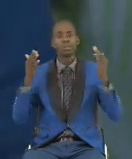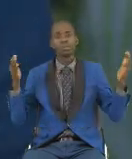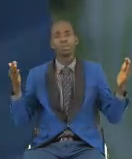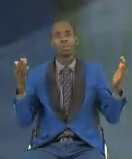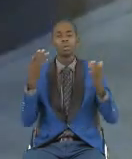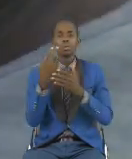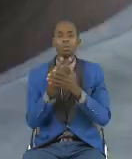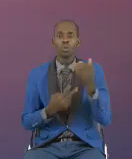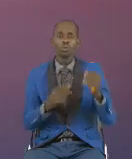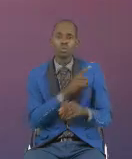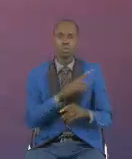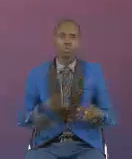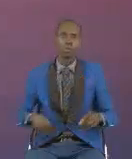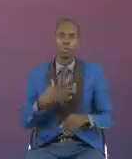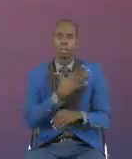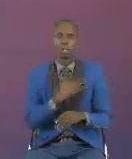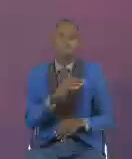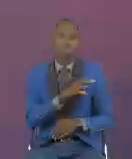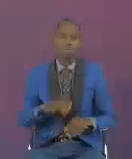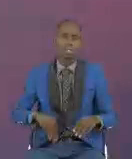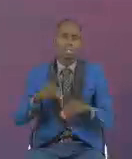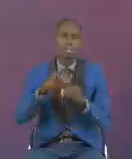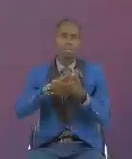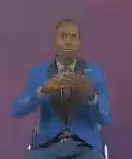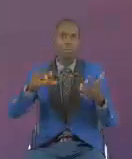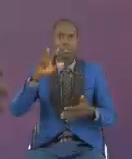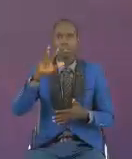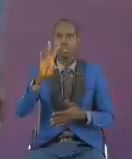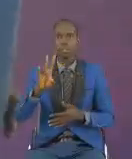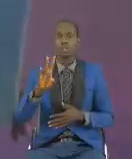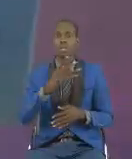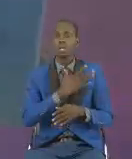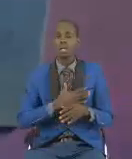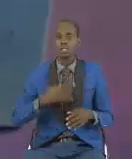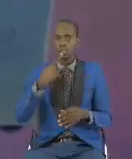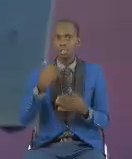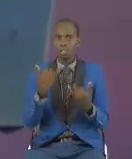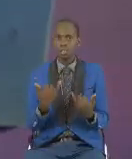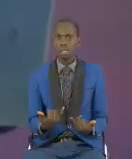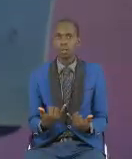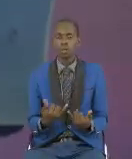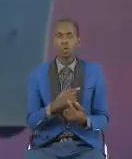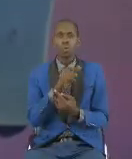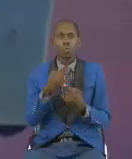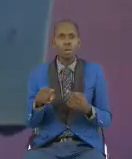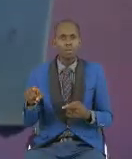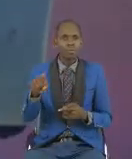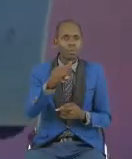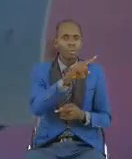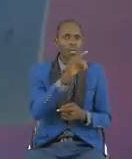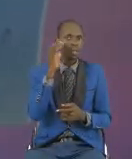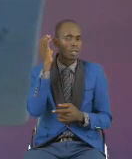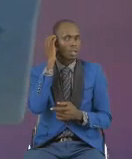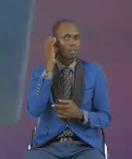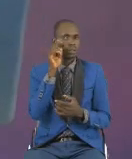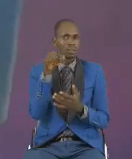and Christ. Verse 37, it says, and now, when they heard this,